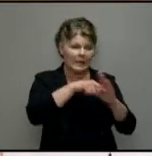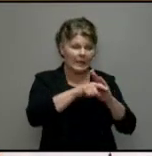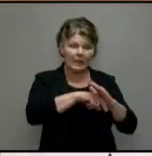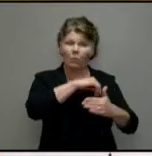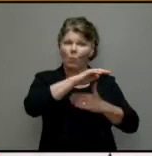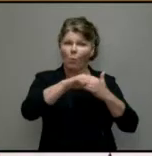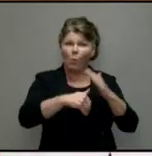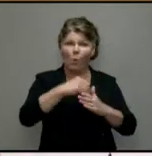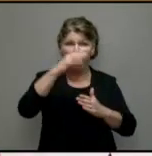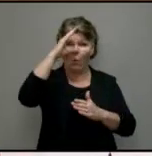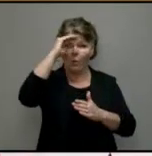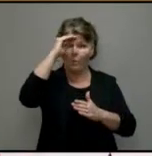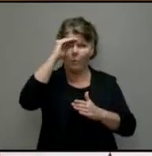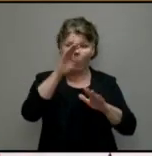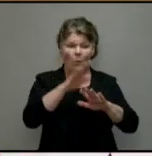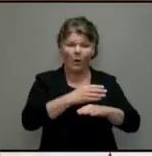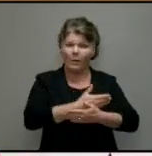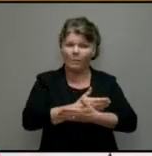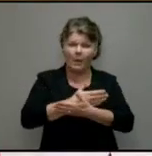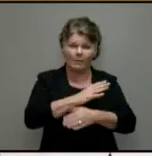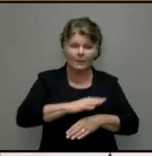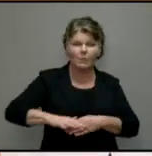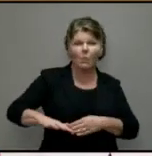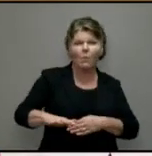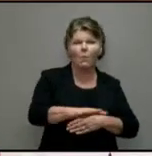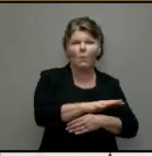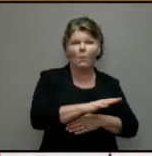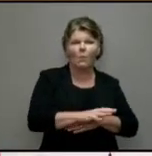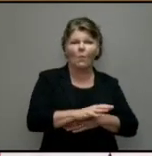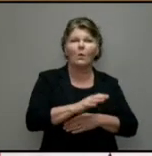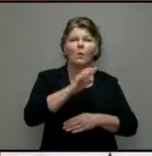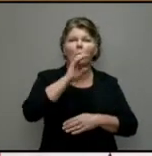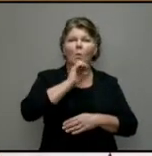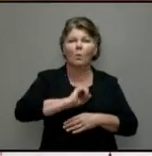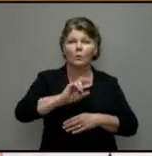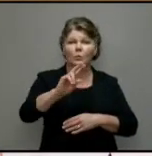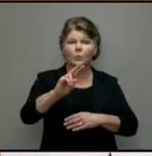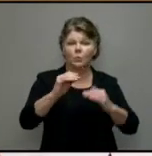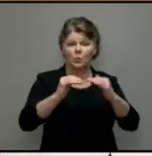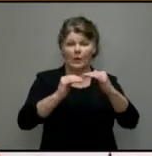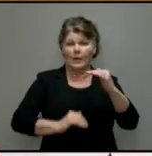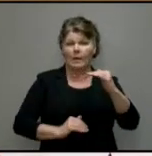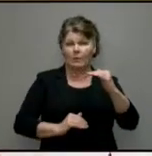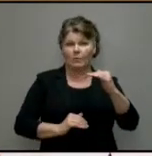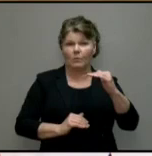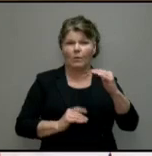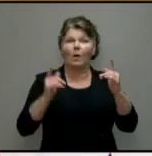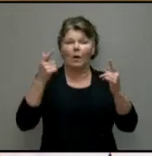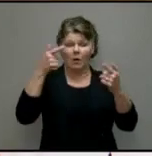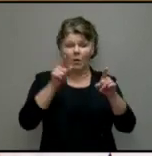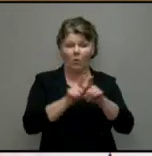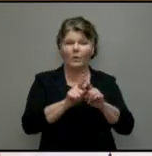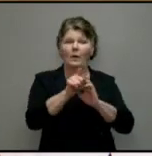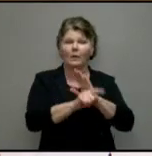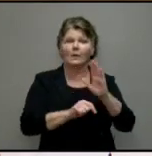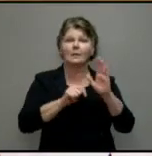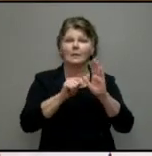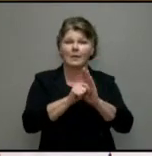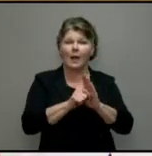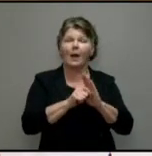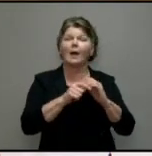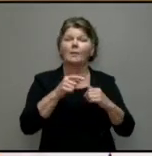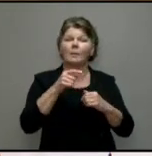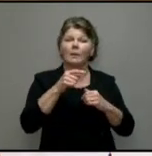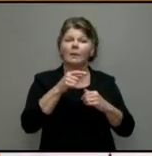in Bethlehem in all of the region who were two years old and under, according to the time that he had